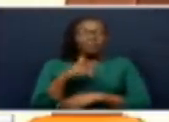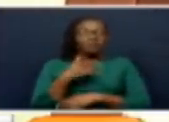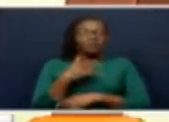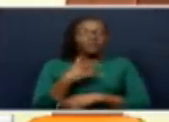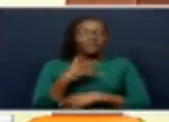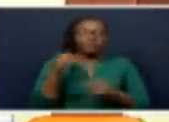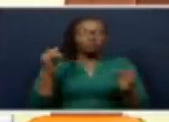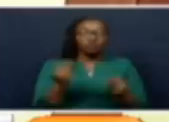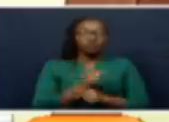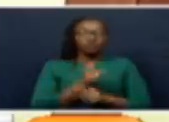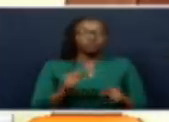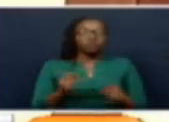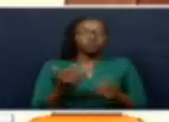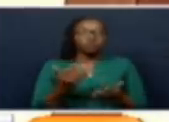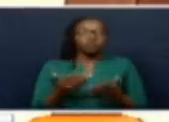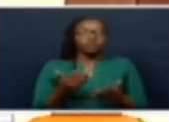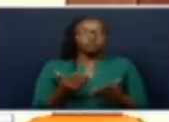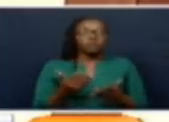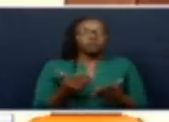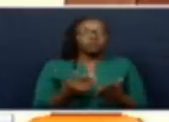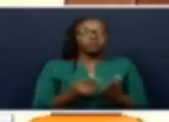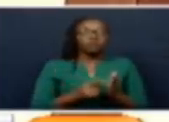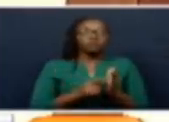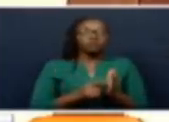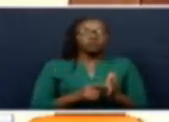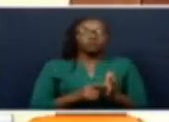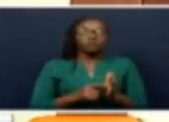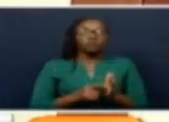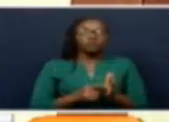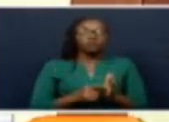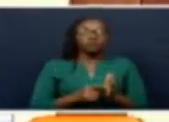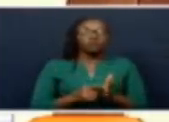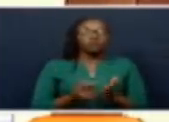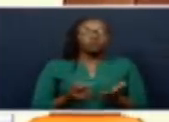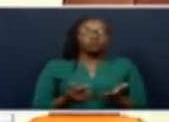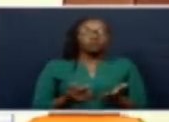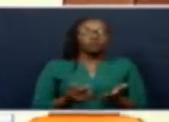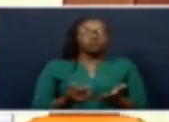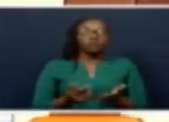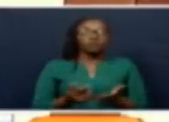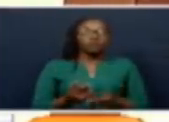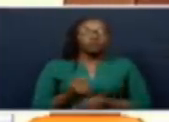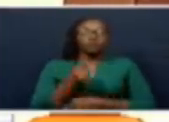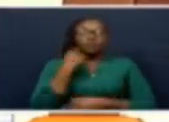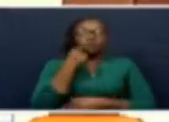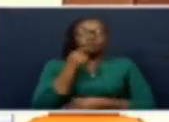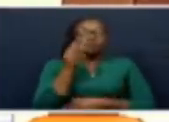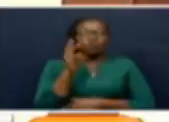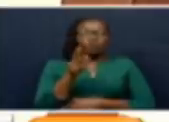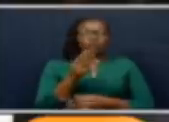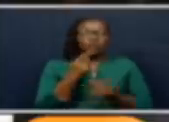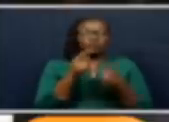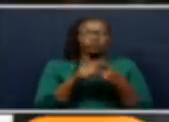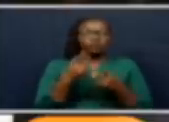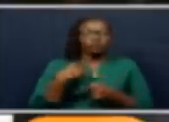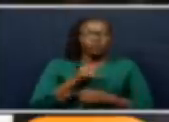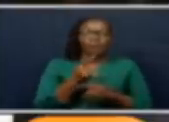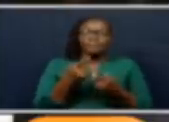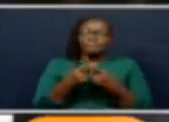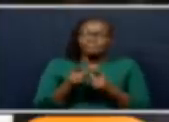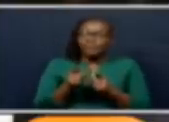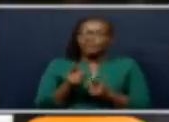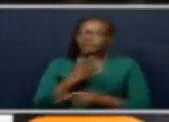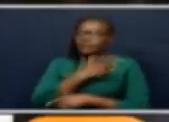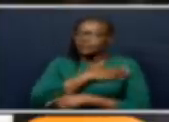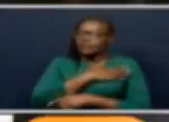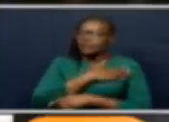can't be able to unearth with who and who is doing what. Yes. That is normal in politics. But NASA leader, co-principal